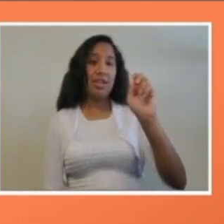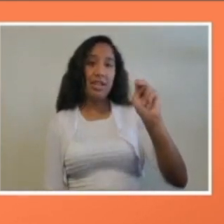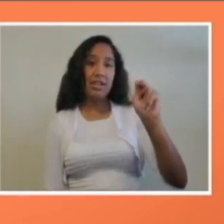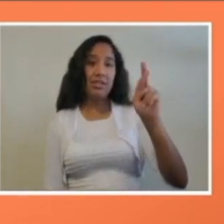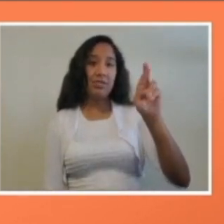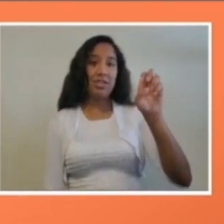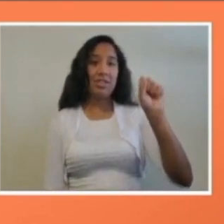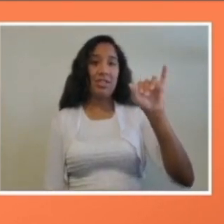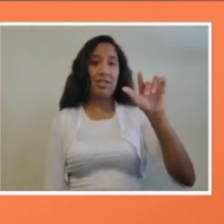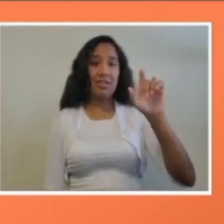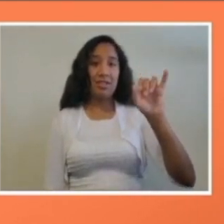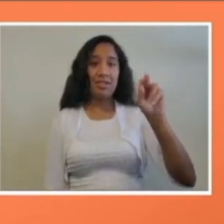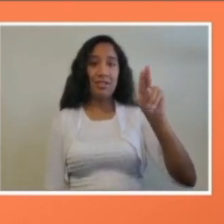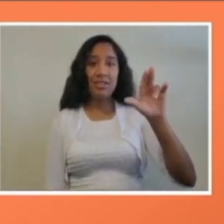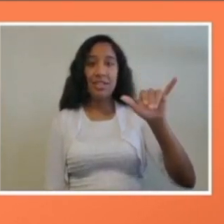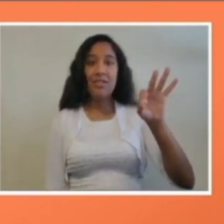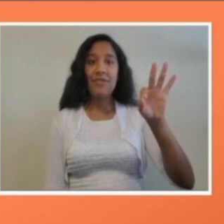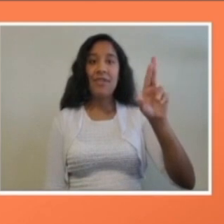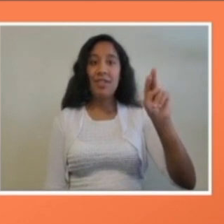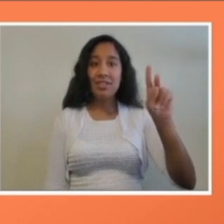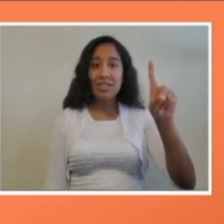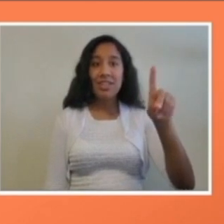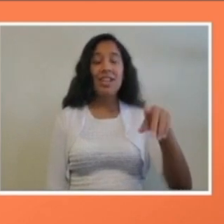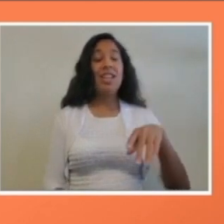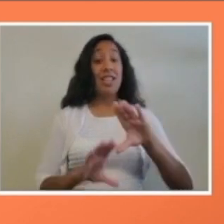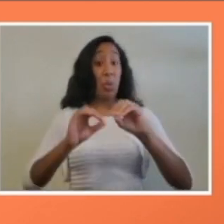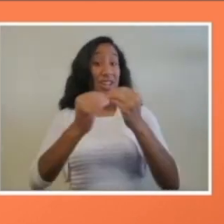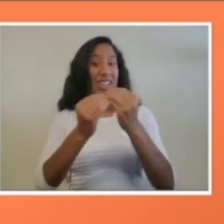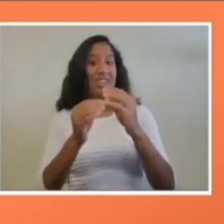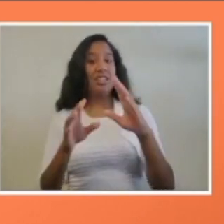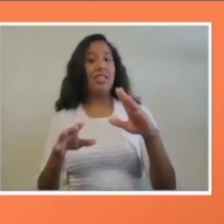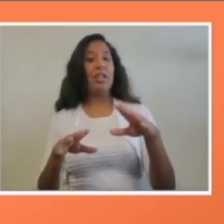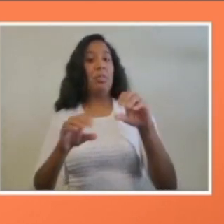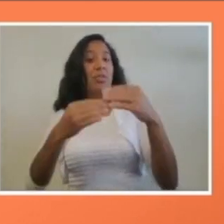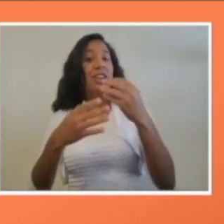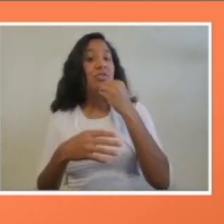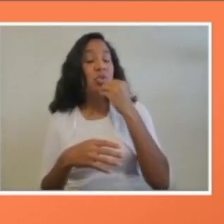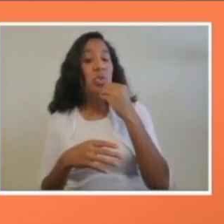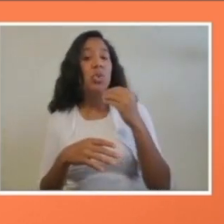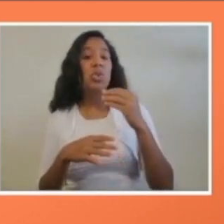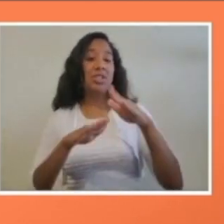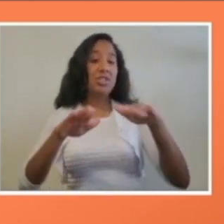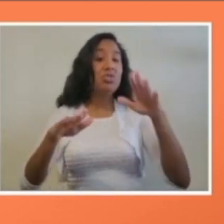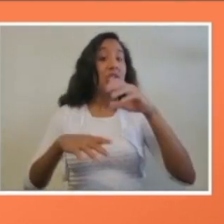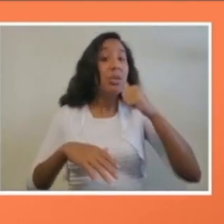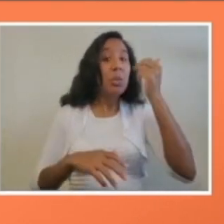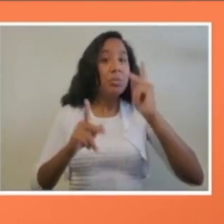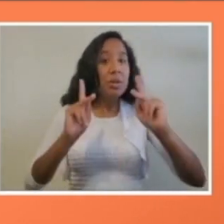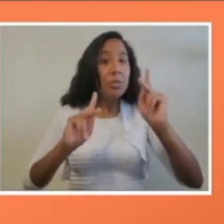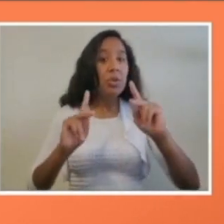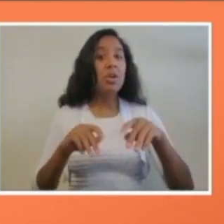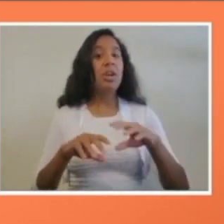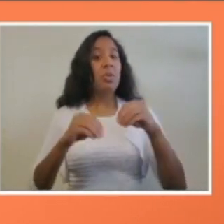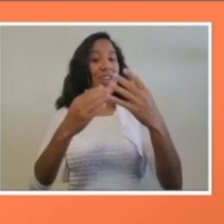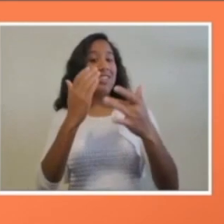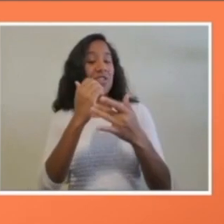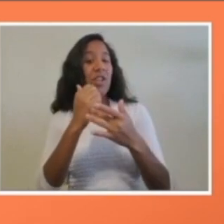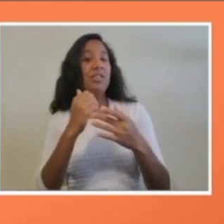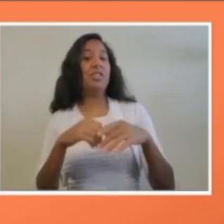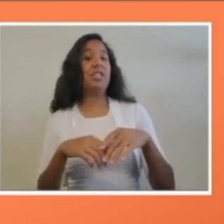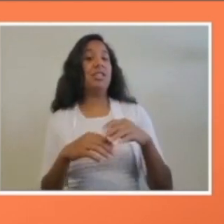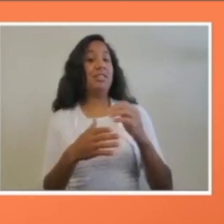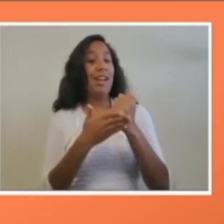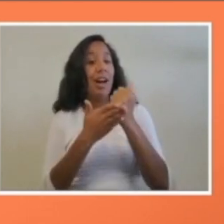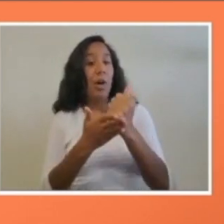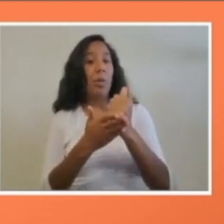Resiliency Fund. The fund supports those who are most vulnerable in our communities, namely by providing food to children and elders, technology for